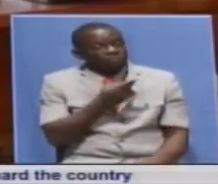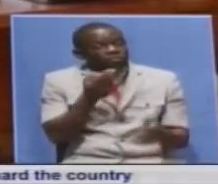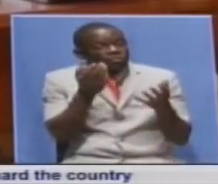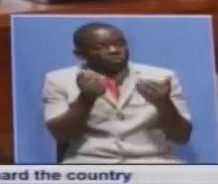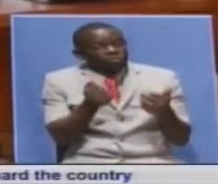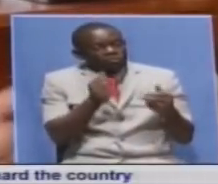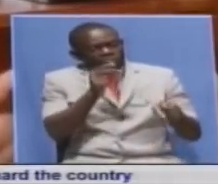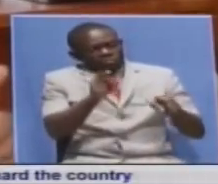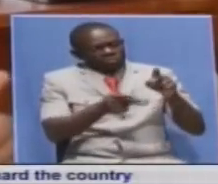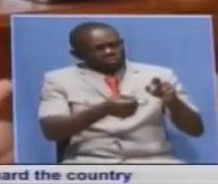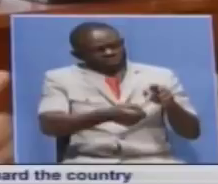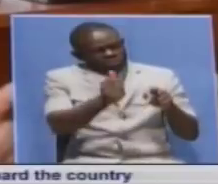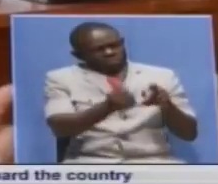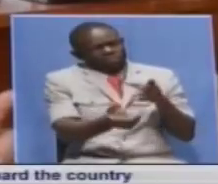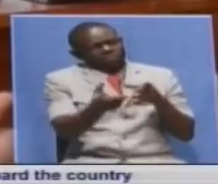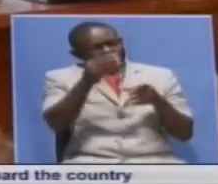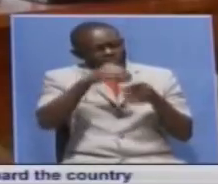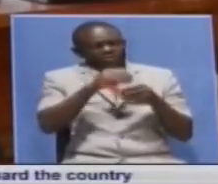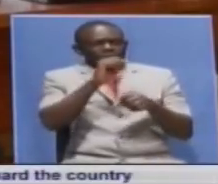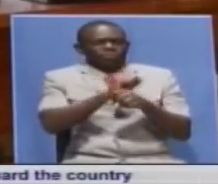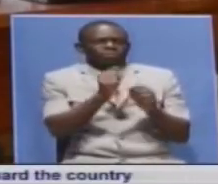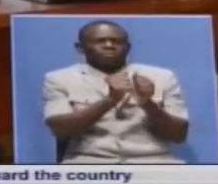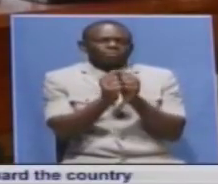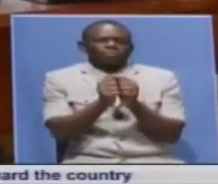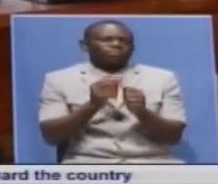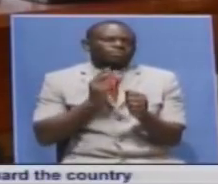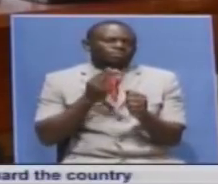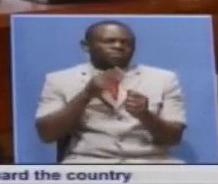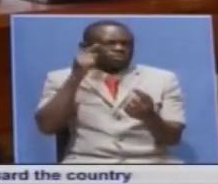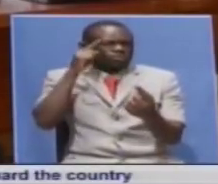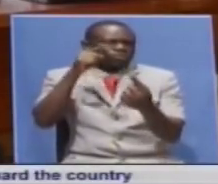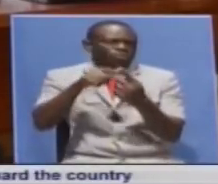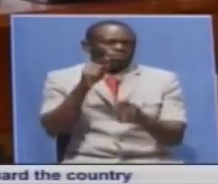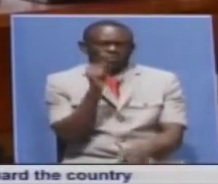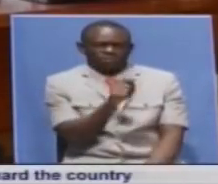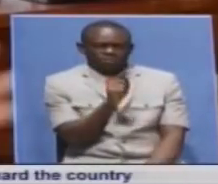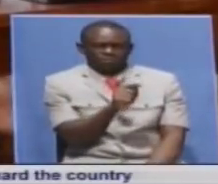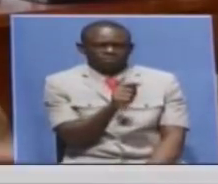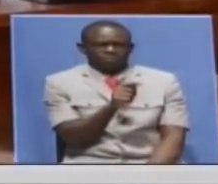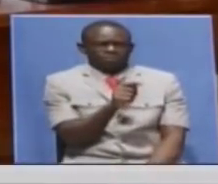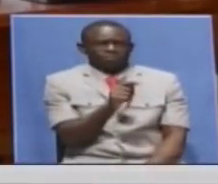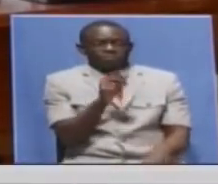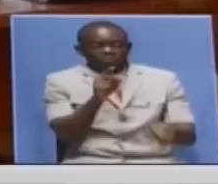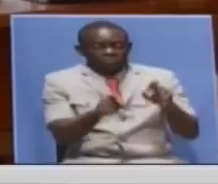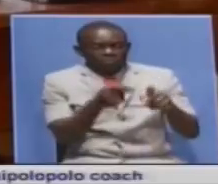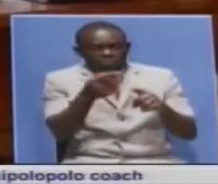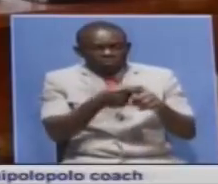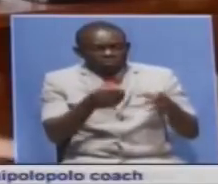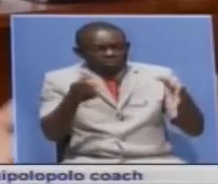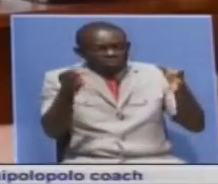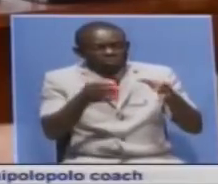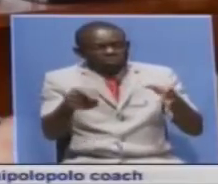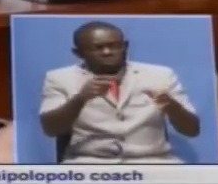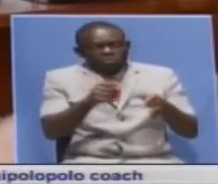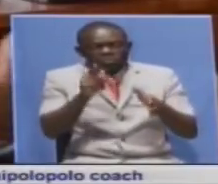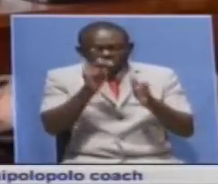we are trying to achieve. Because we know that once we've created ownership in the community, people will know how